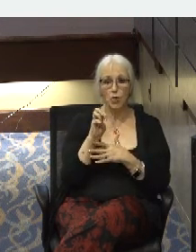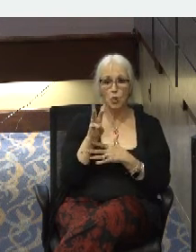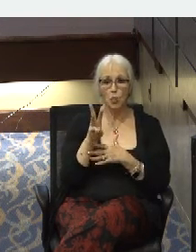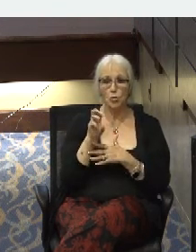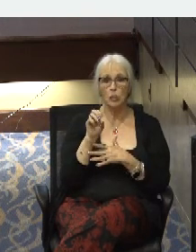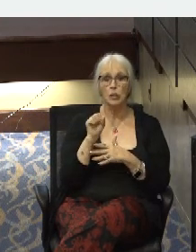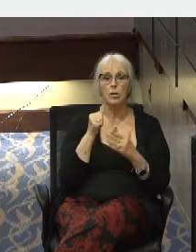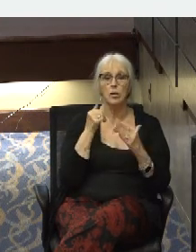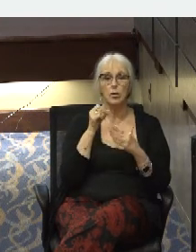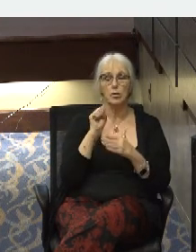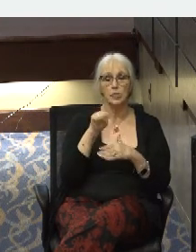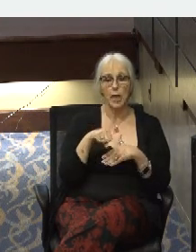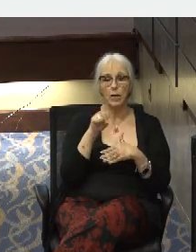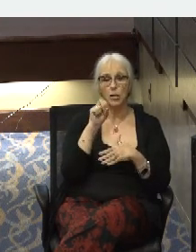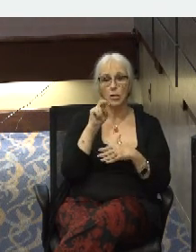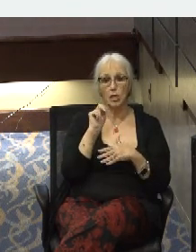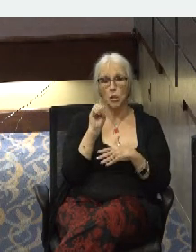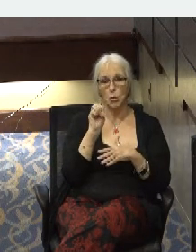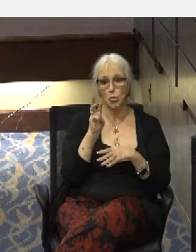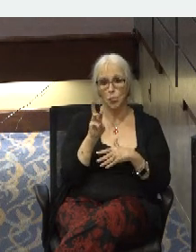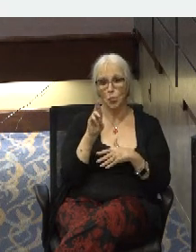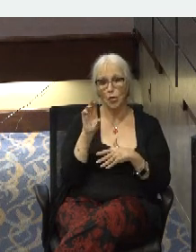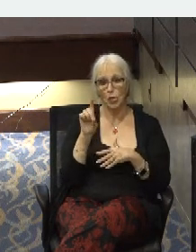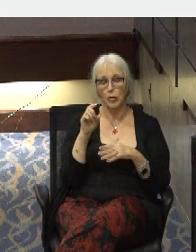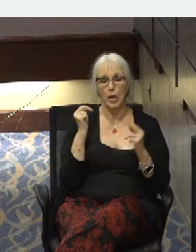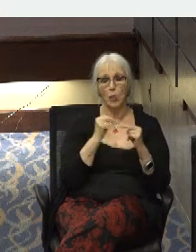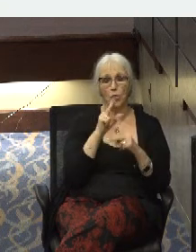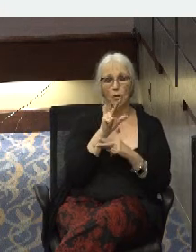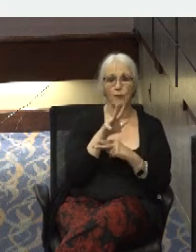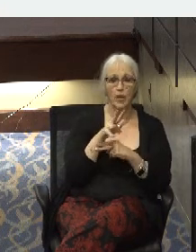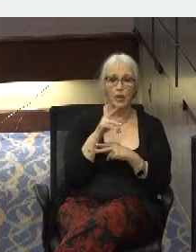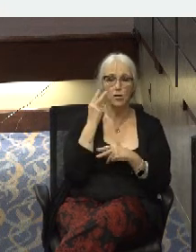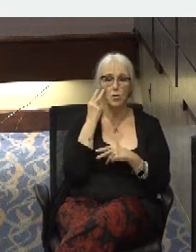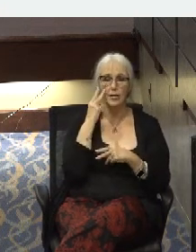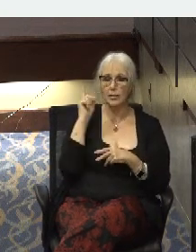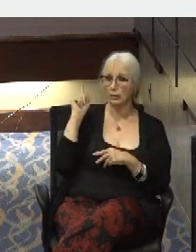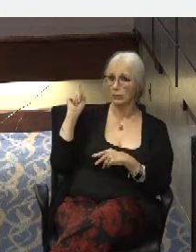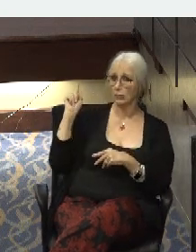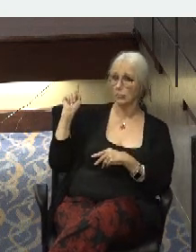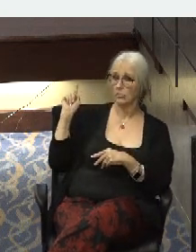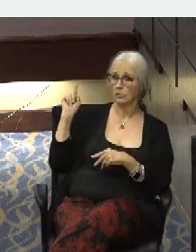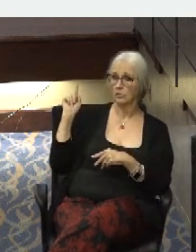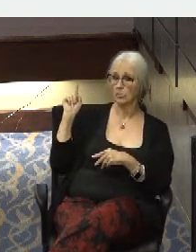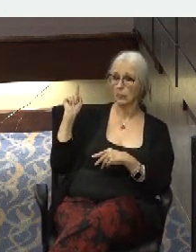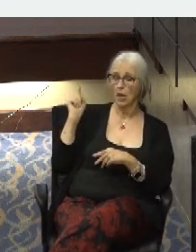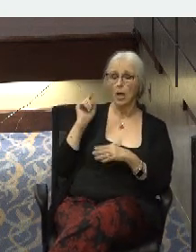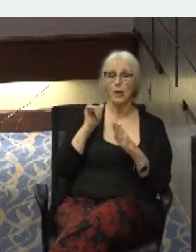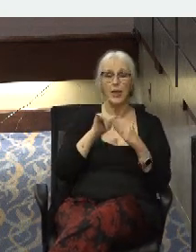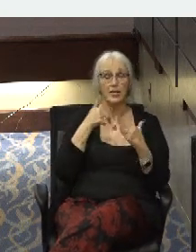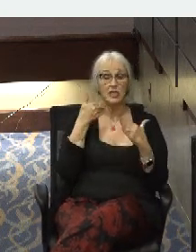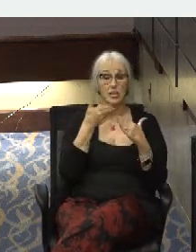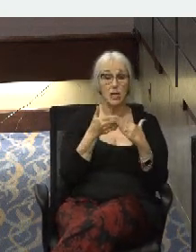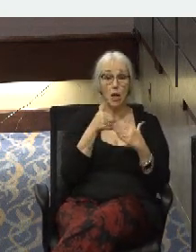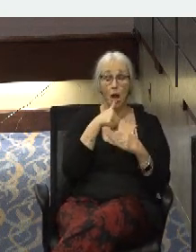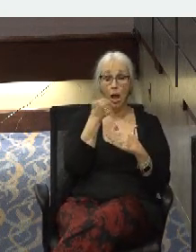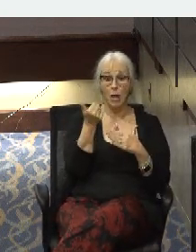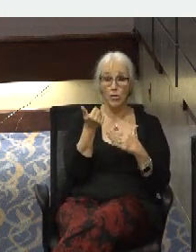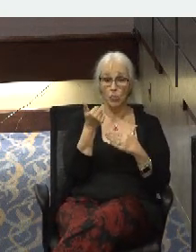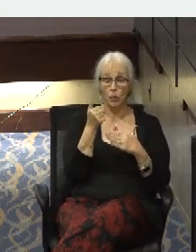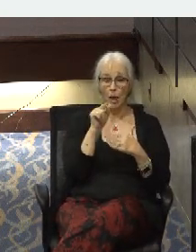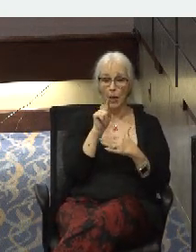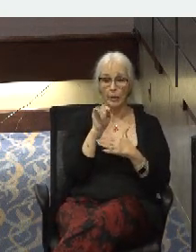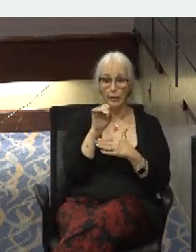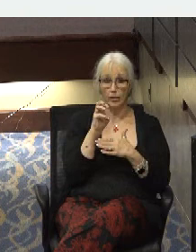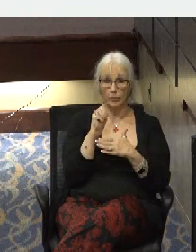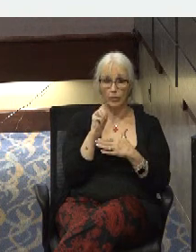South New Road and I-35. You can see those easements outlined here, and this is near one of the other public hearing items that